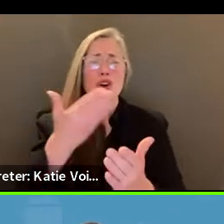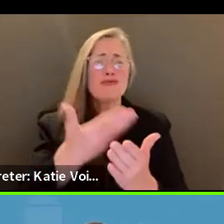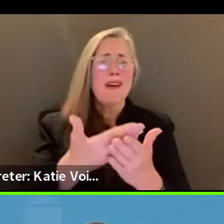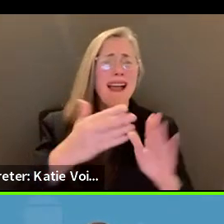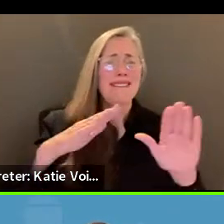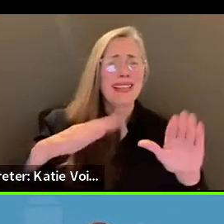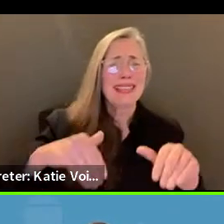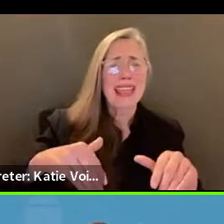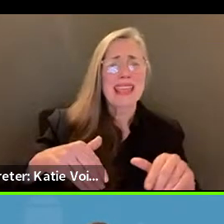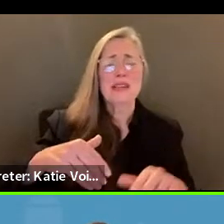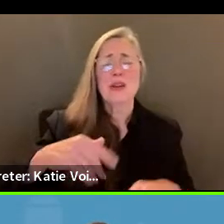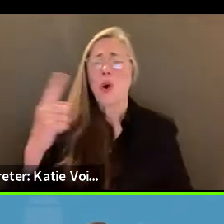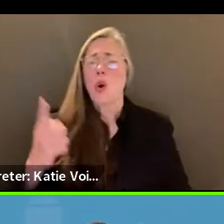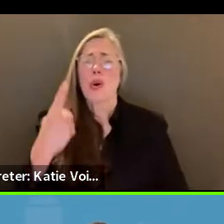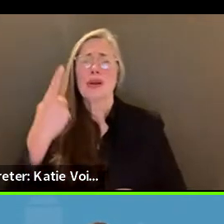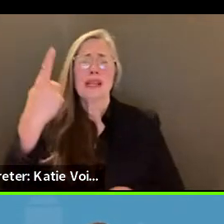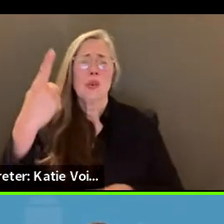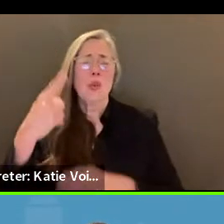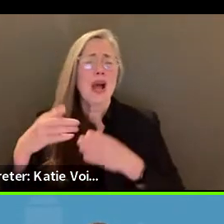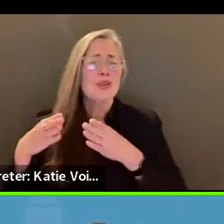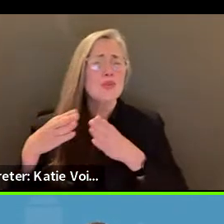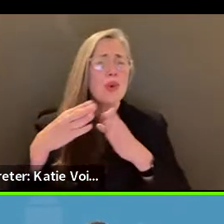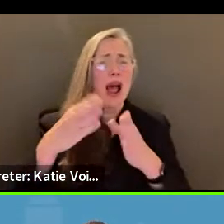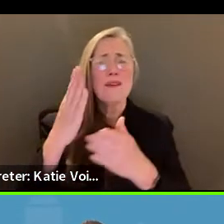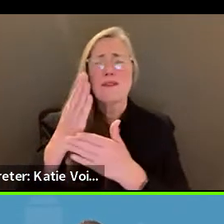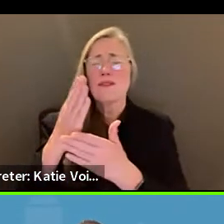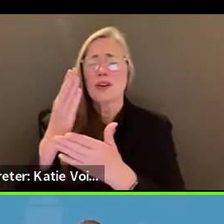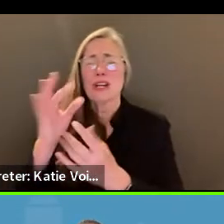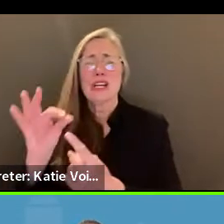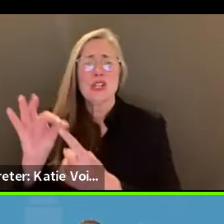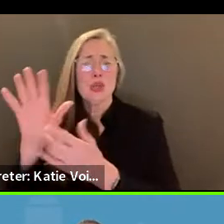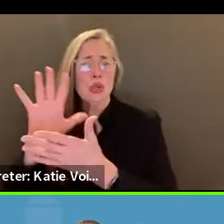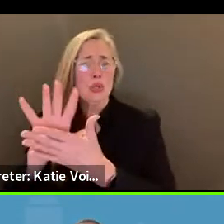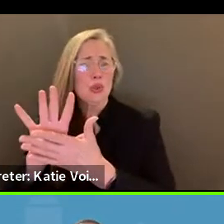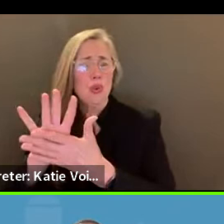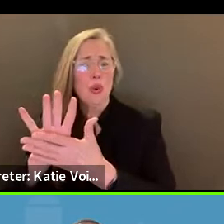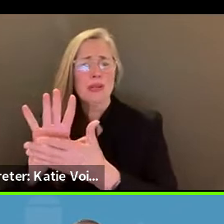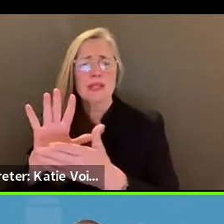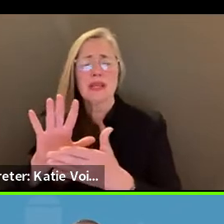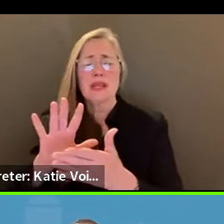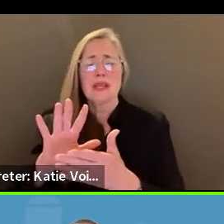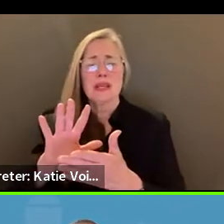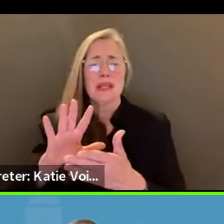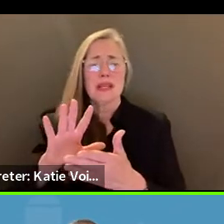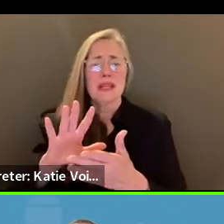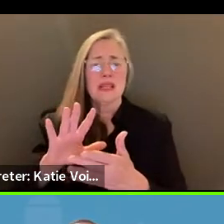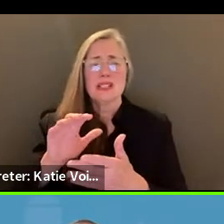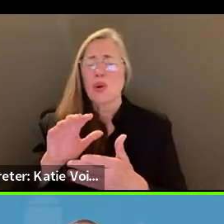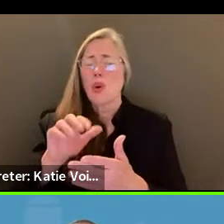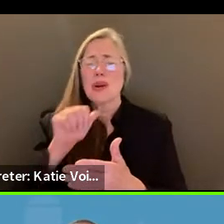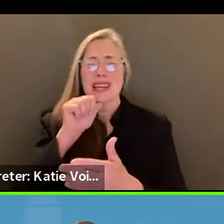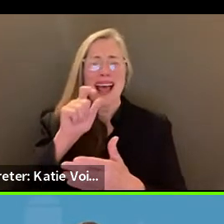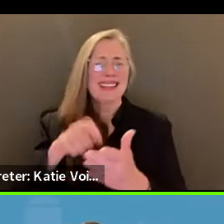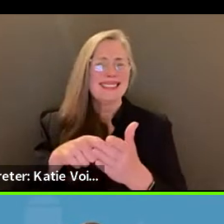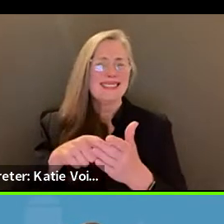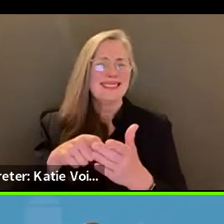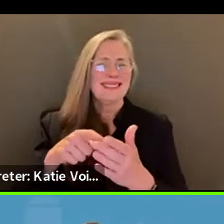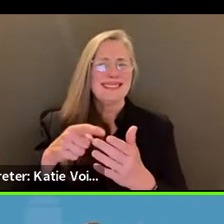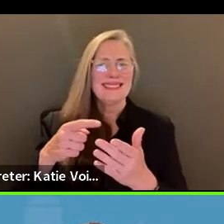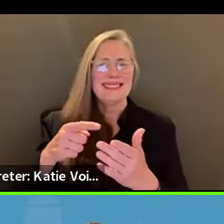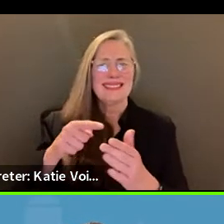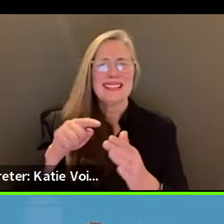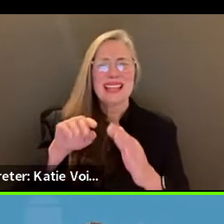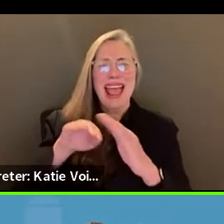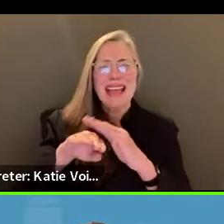bus route for certain schools, so that students don't necessarily have accessible access to